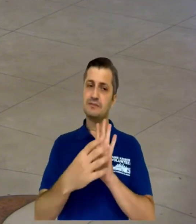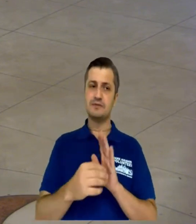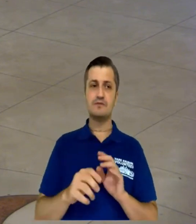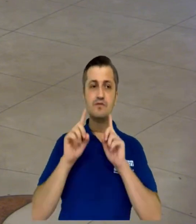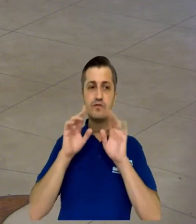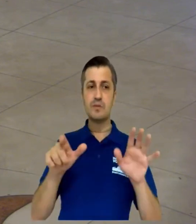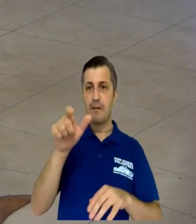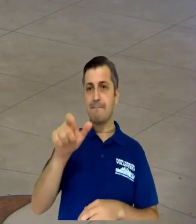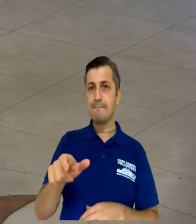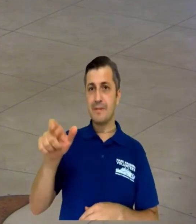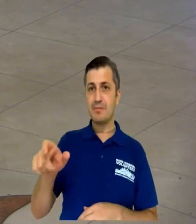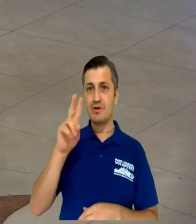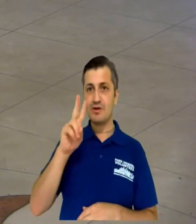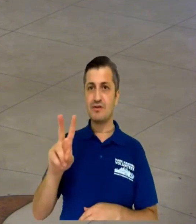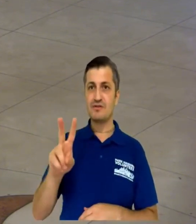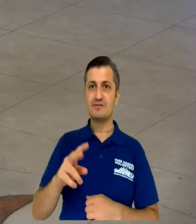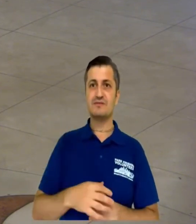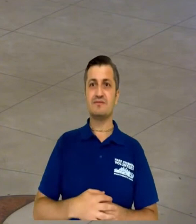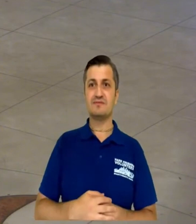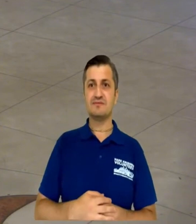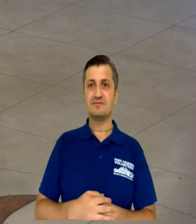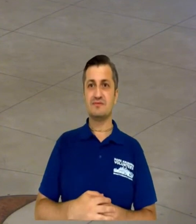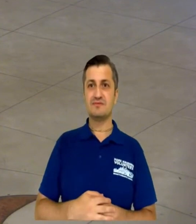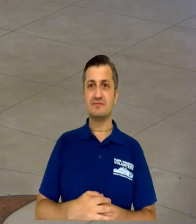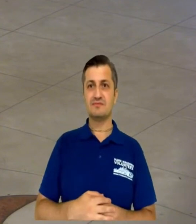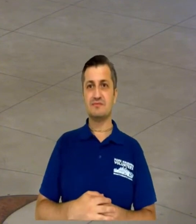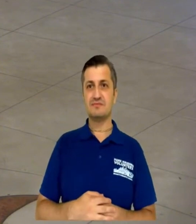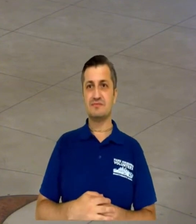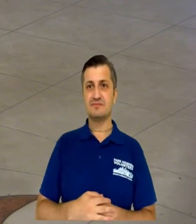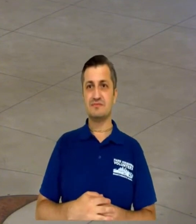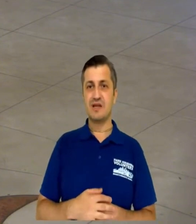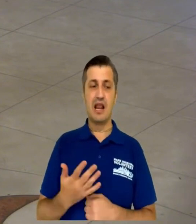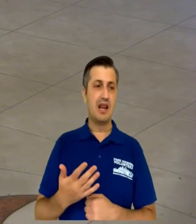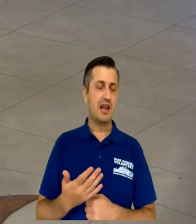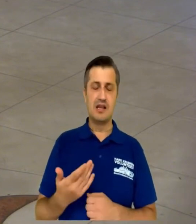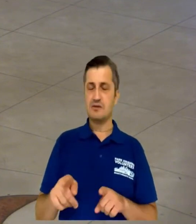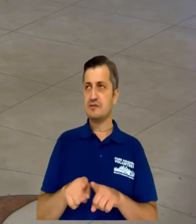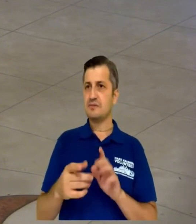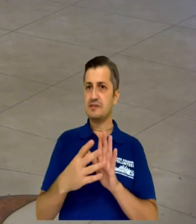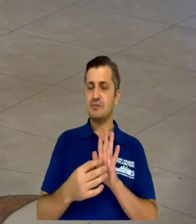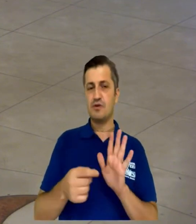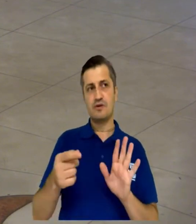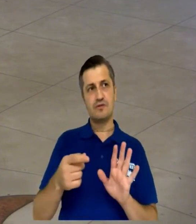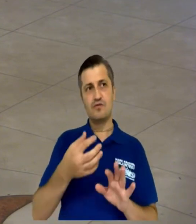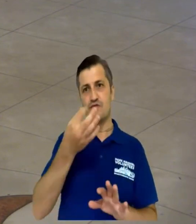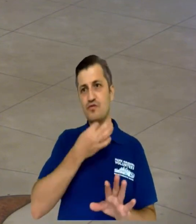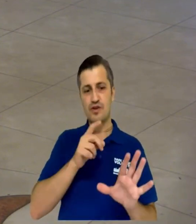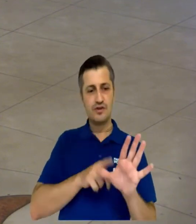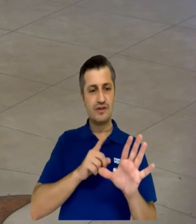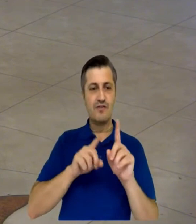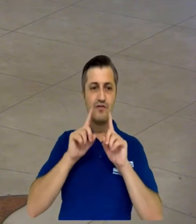you have their face, right? Very, very famous for like a few years. If they're lucky, if you've got Amitabh Bachchan and you've